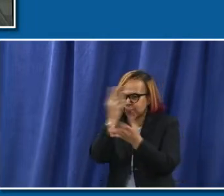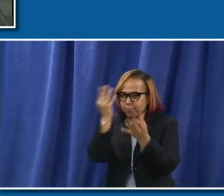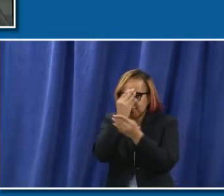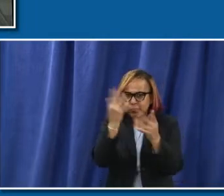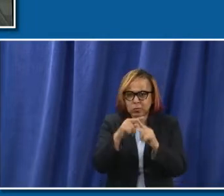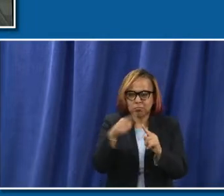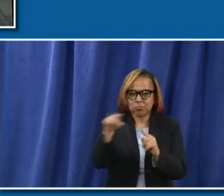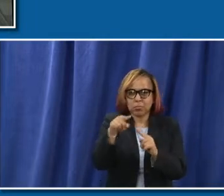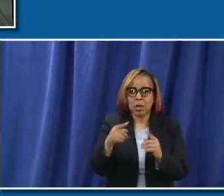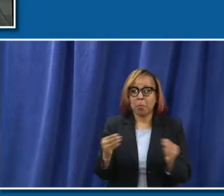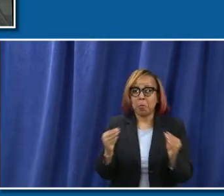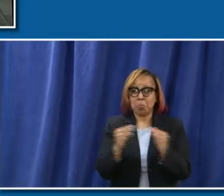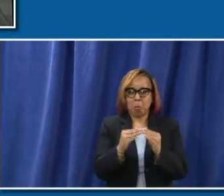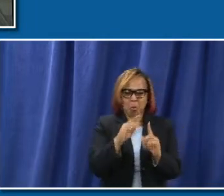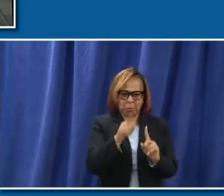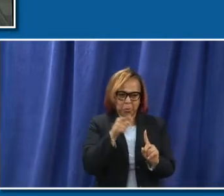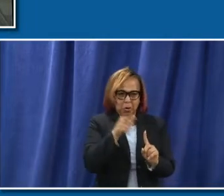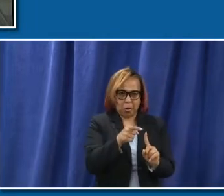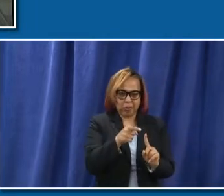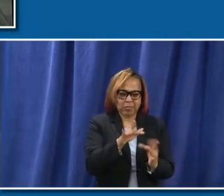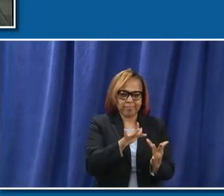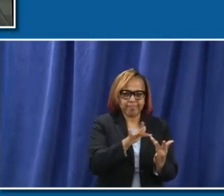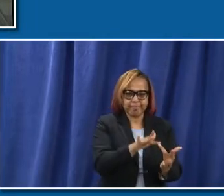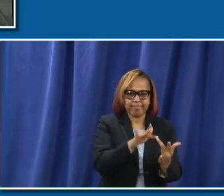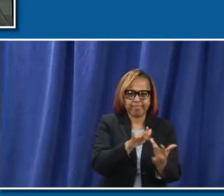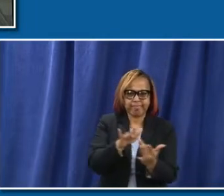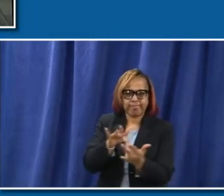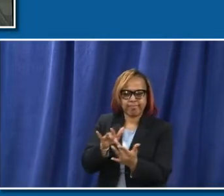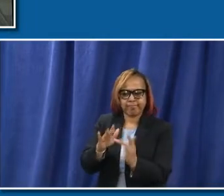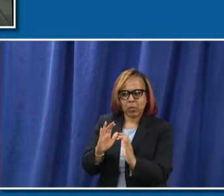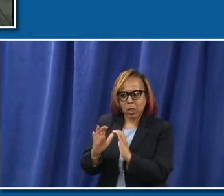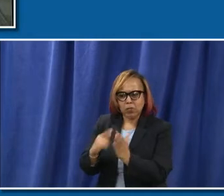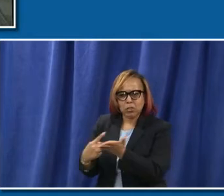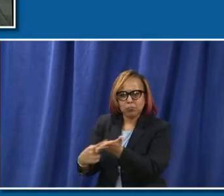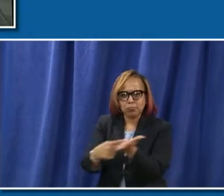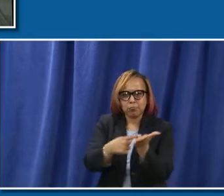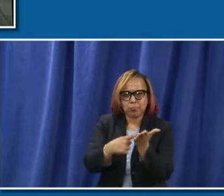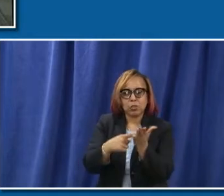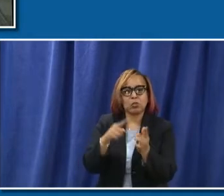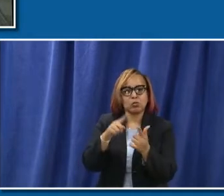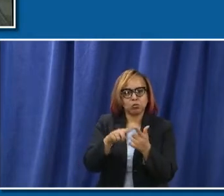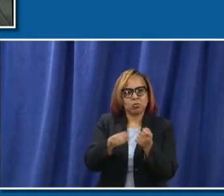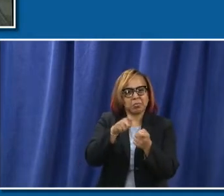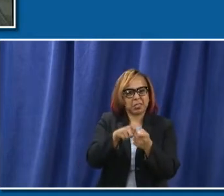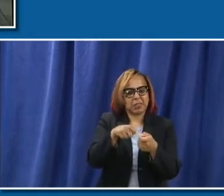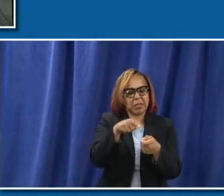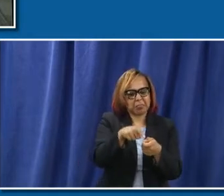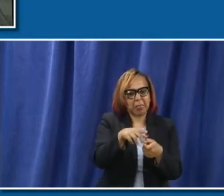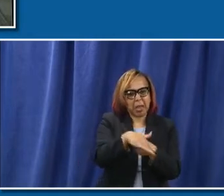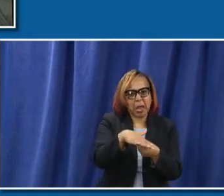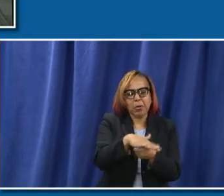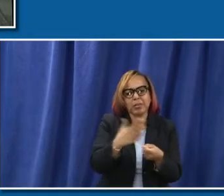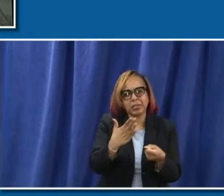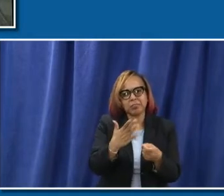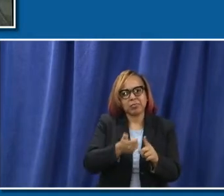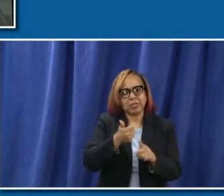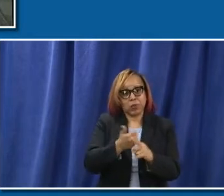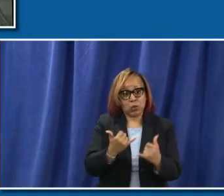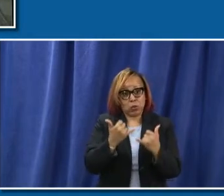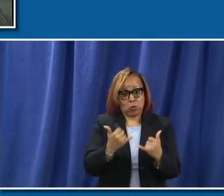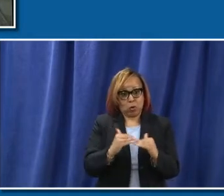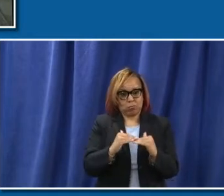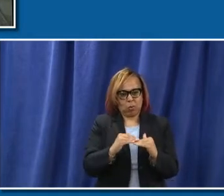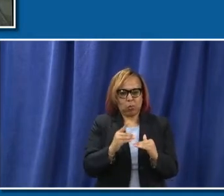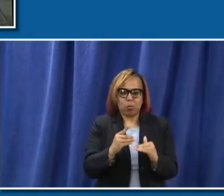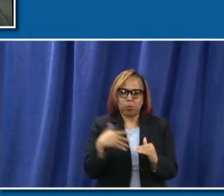but then some more targeted outreach and conversations to areas that are, at the current point, who are